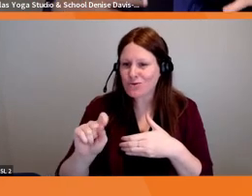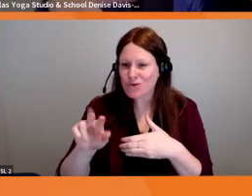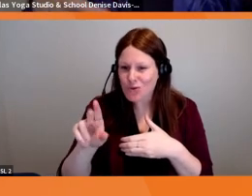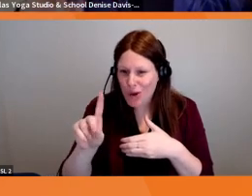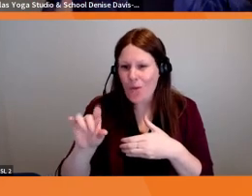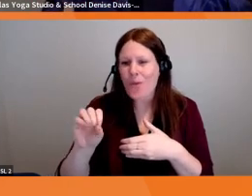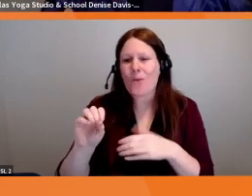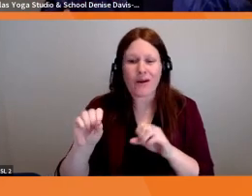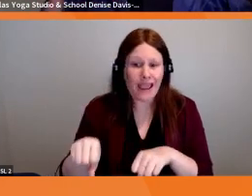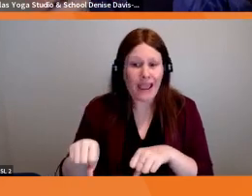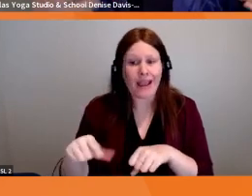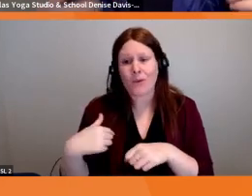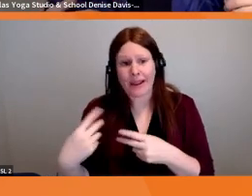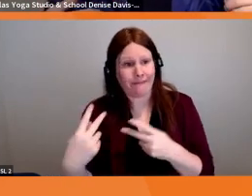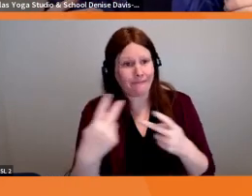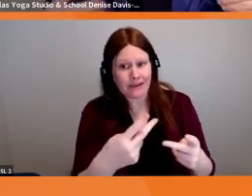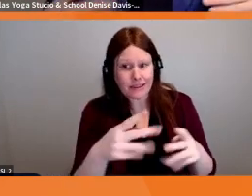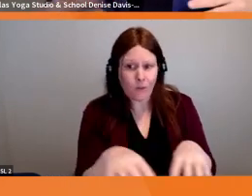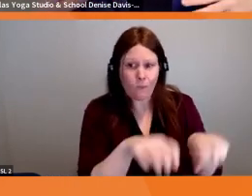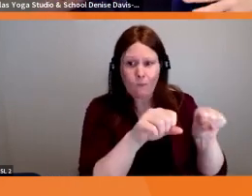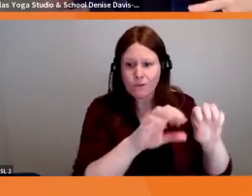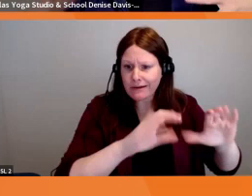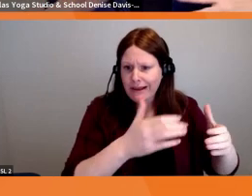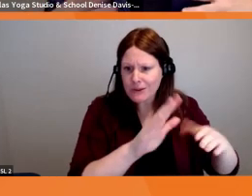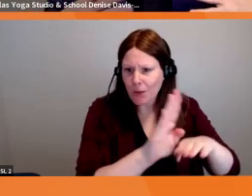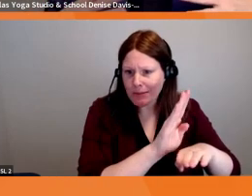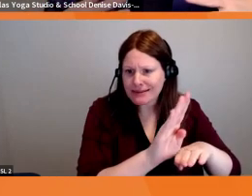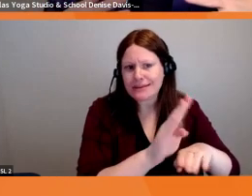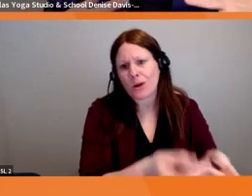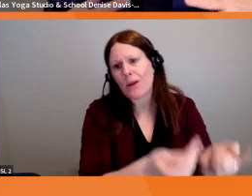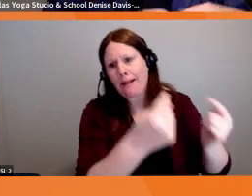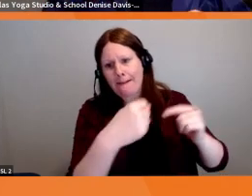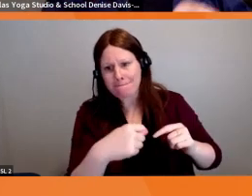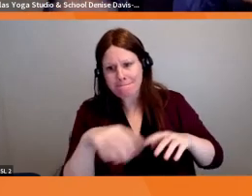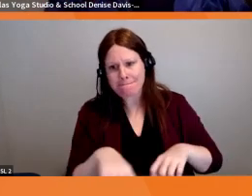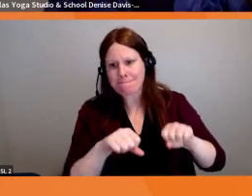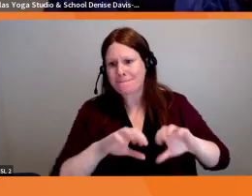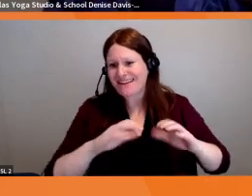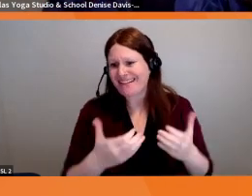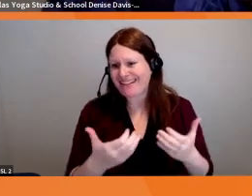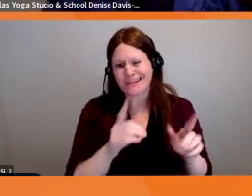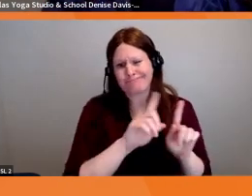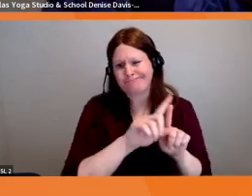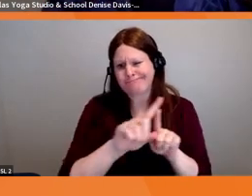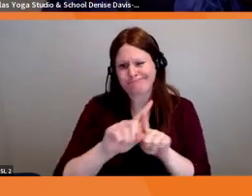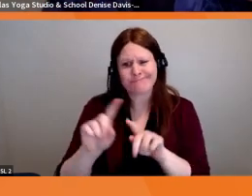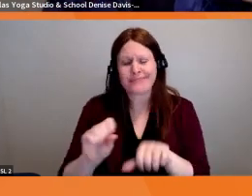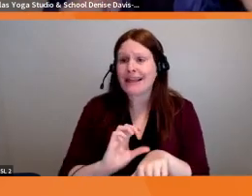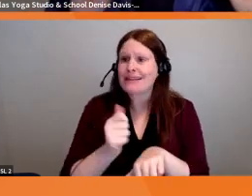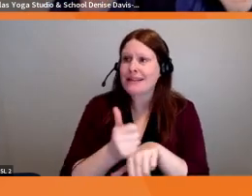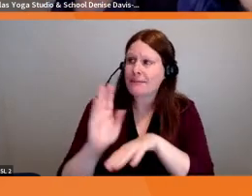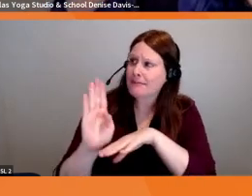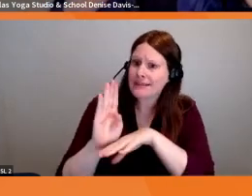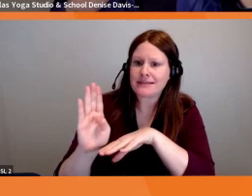can do classes at your place of business or ours in the in-person experiences. And we can set up corporate wellness programs,